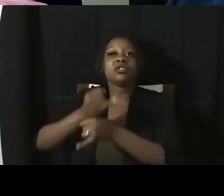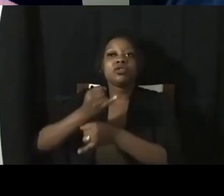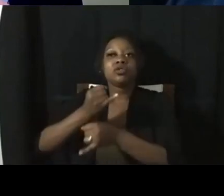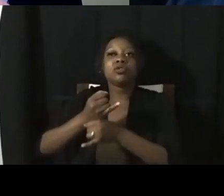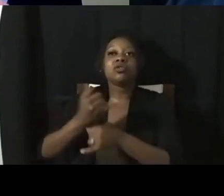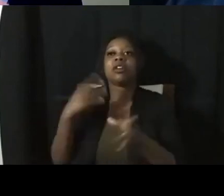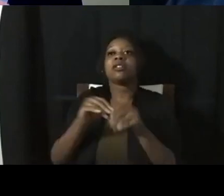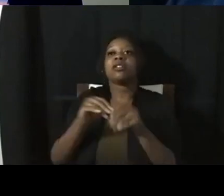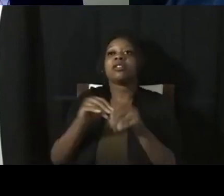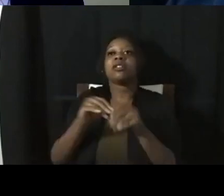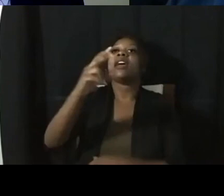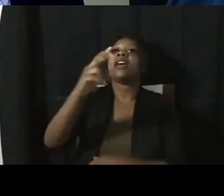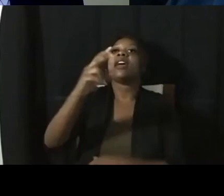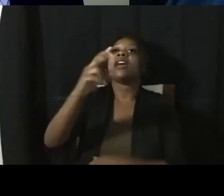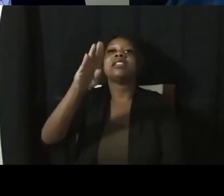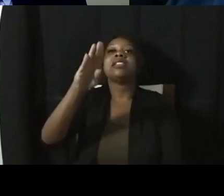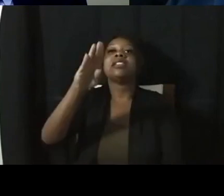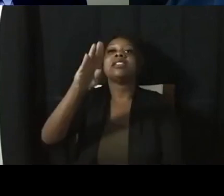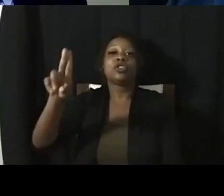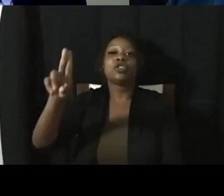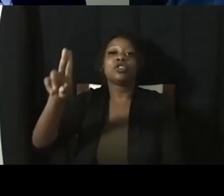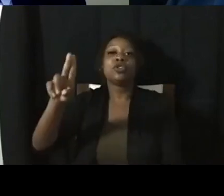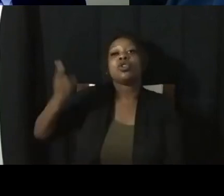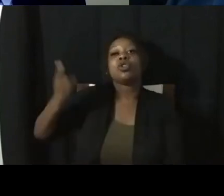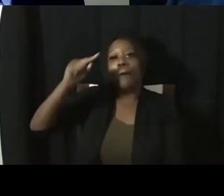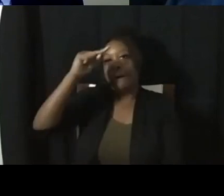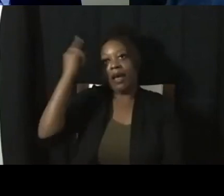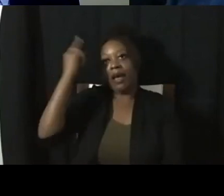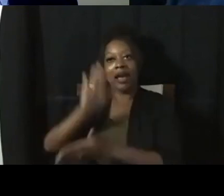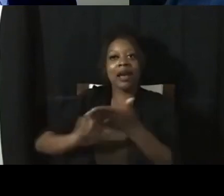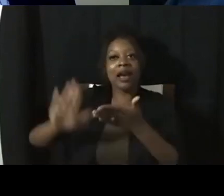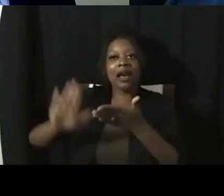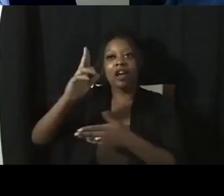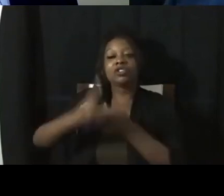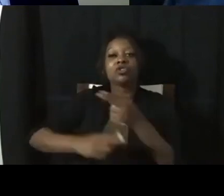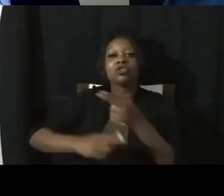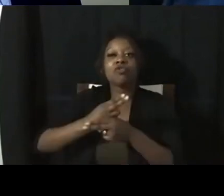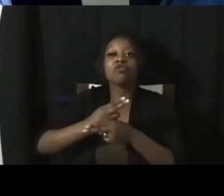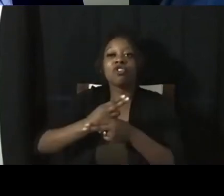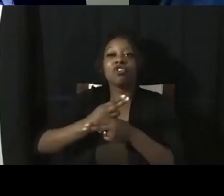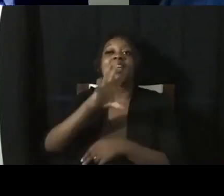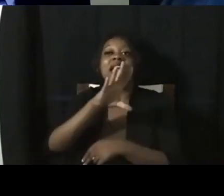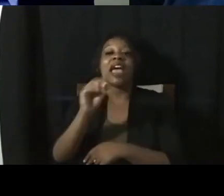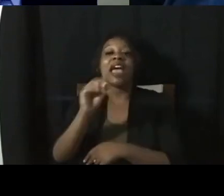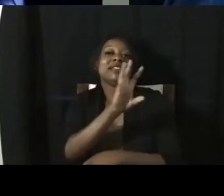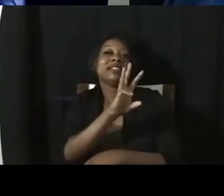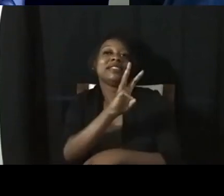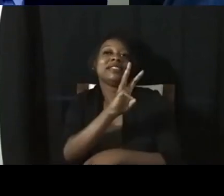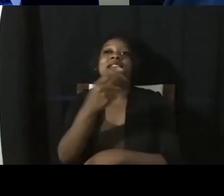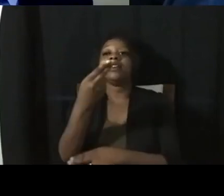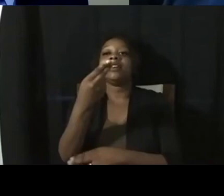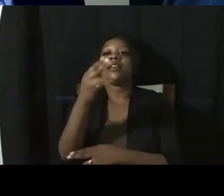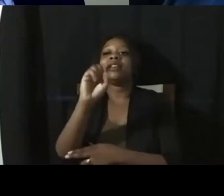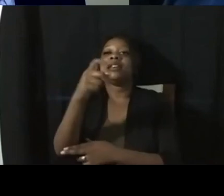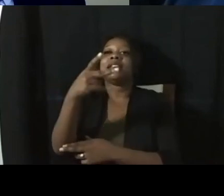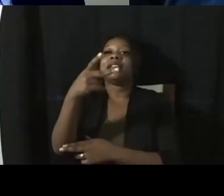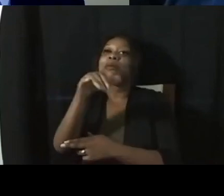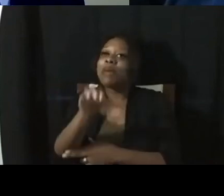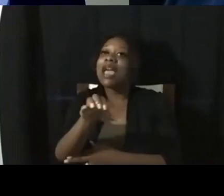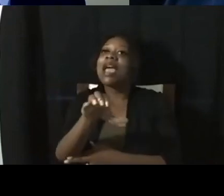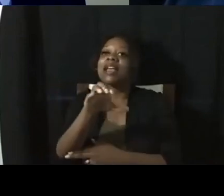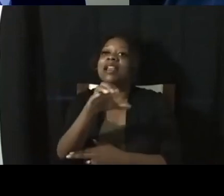colleges and universities and 6 Hispanic serving institutions that are supporting the training of future